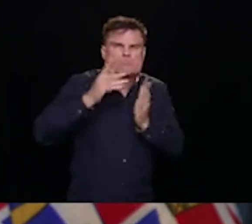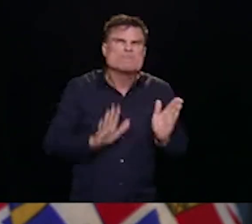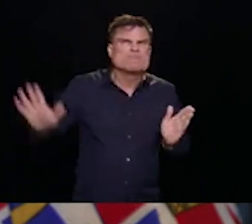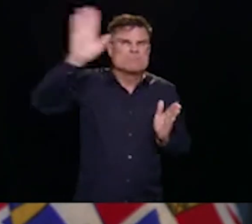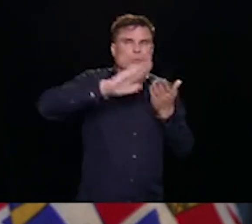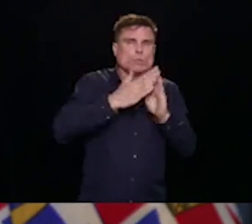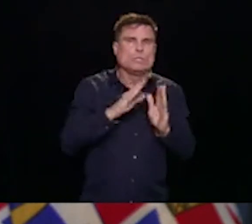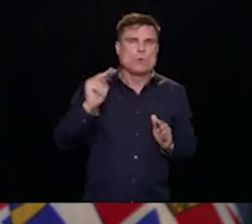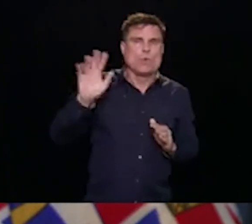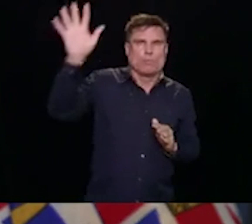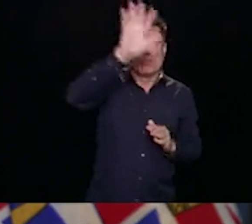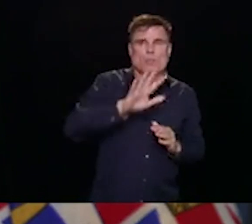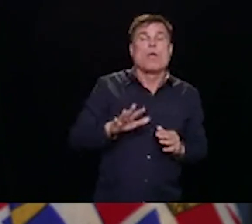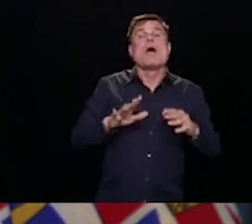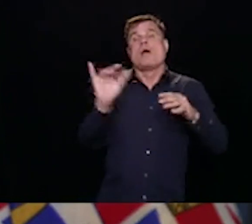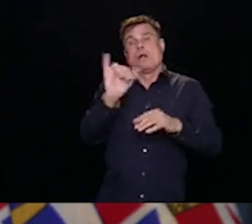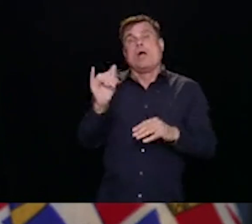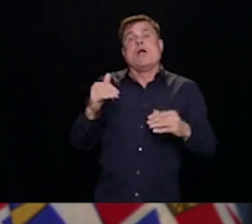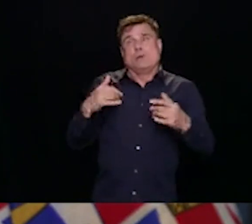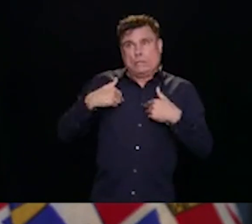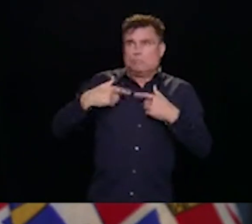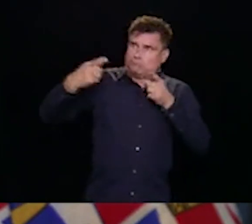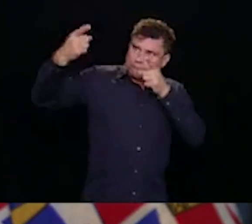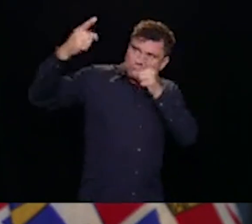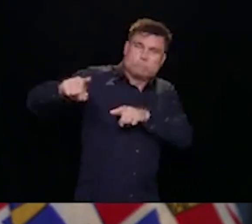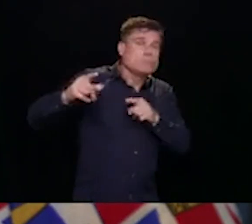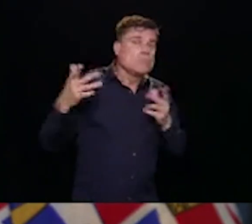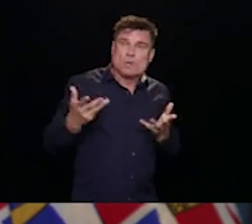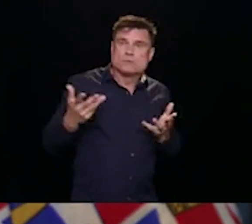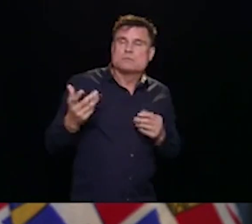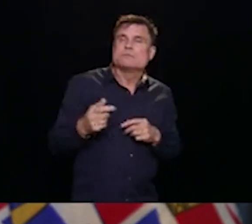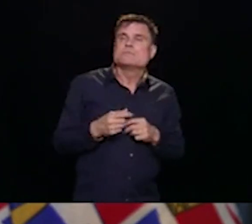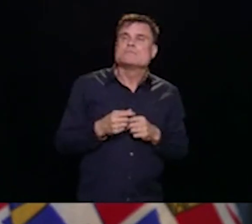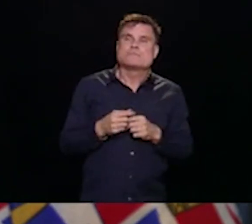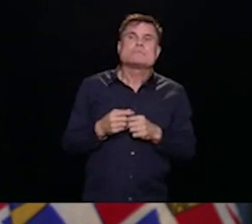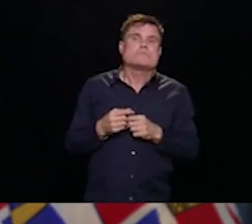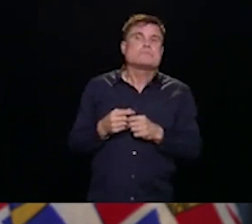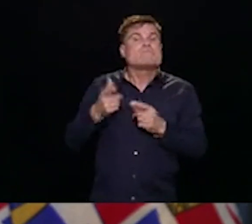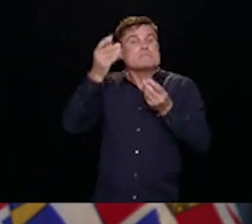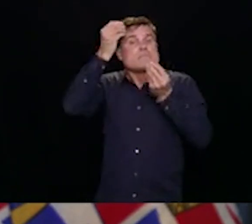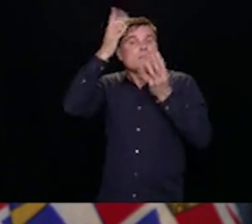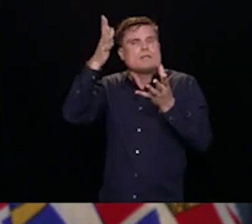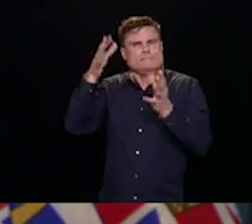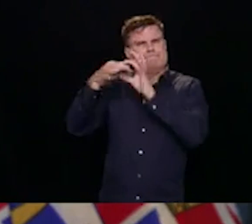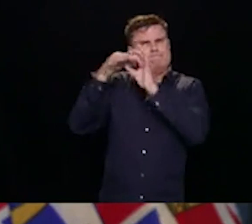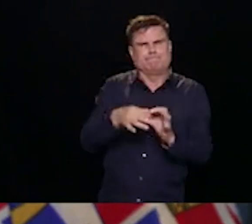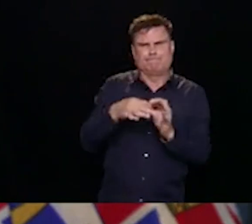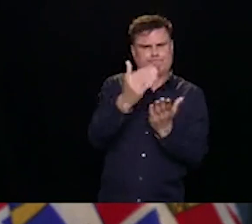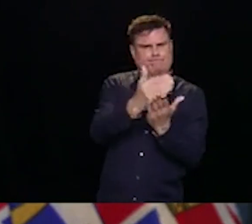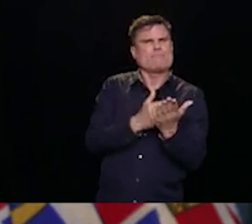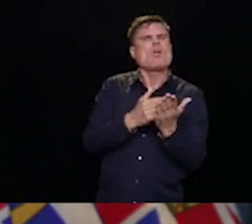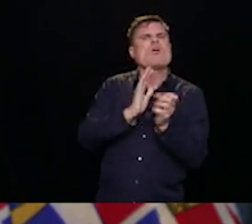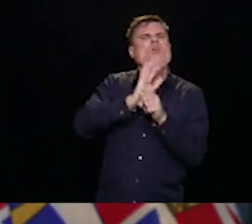of months. We also have an agreement about exchanging information with communities about people who test positive, and we have plans